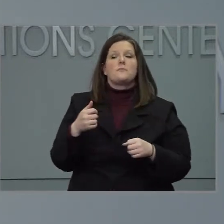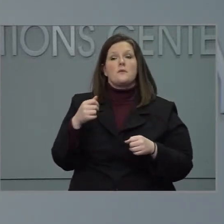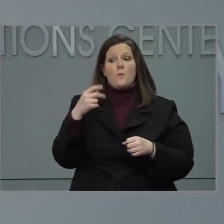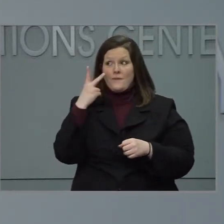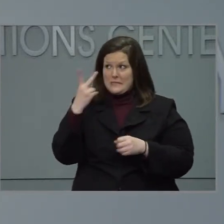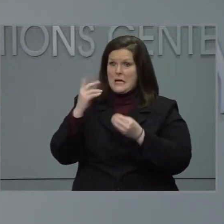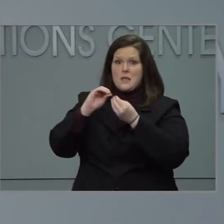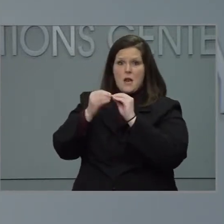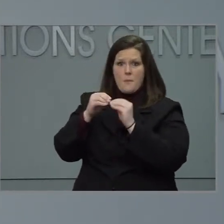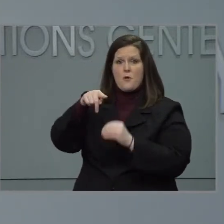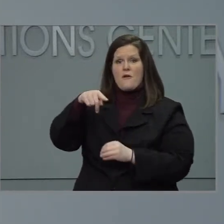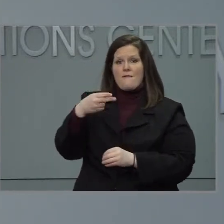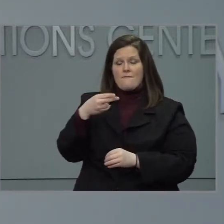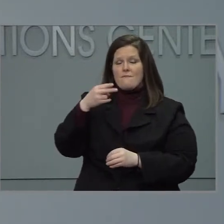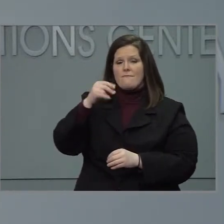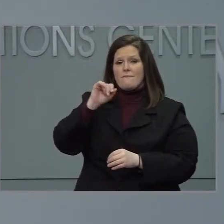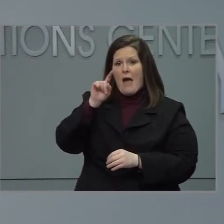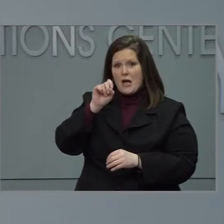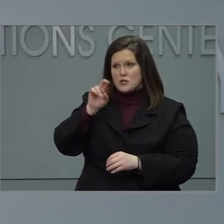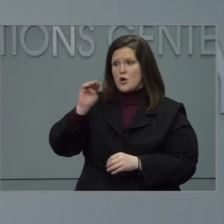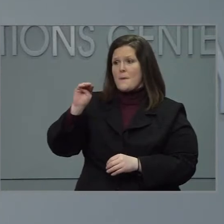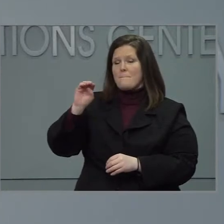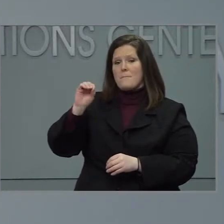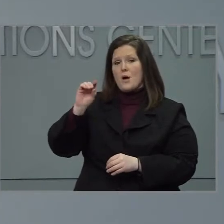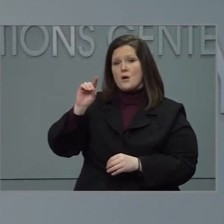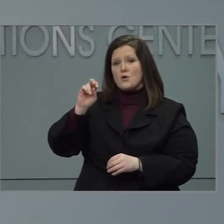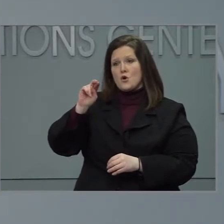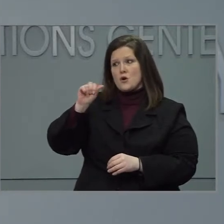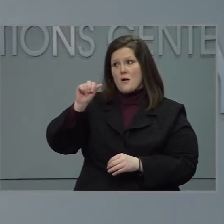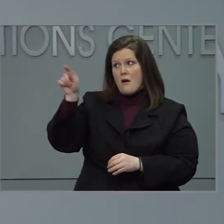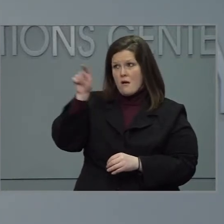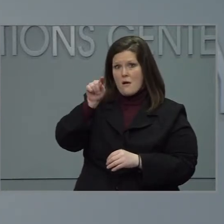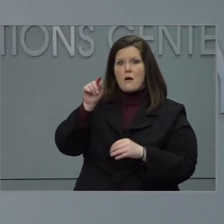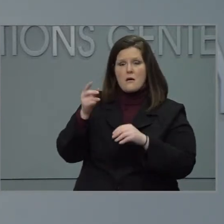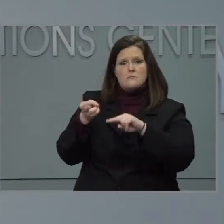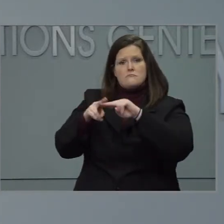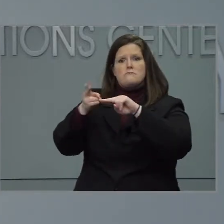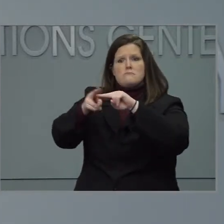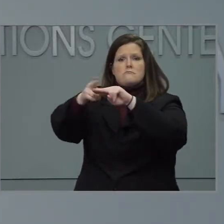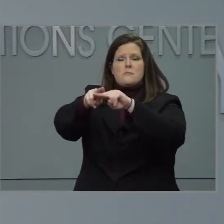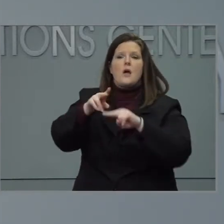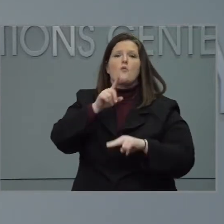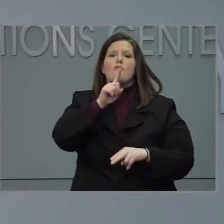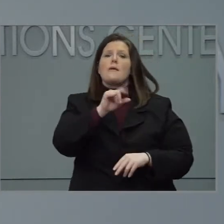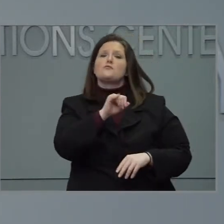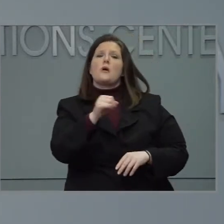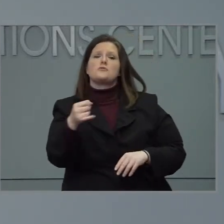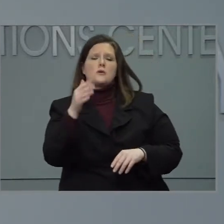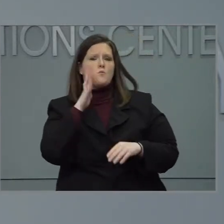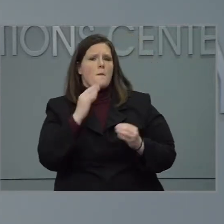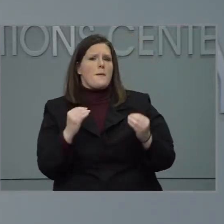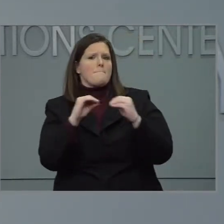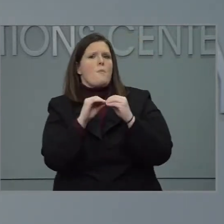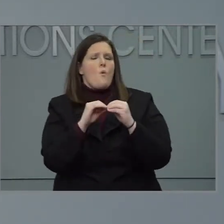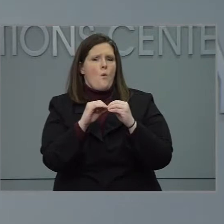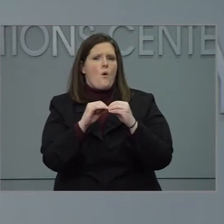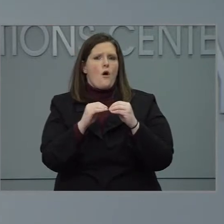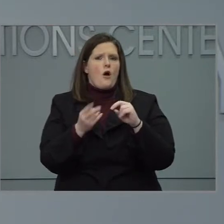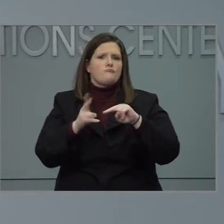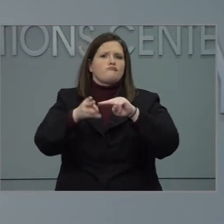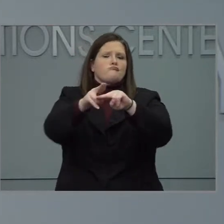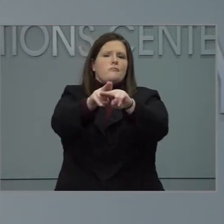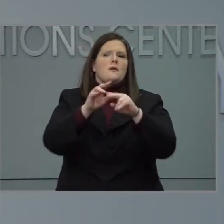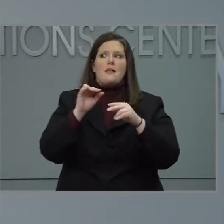it is really the Johnson & Johnson supply that is really going to pick up in the month of April that will, I think, allow us to